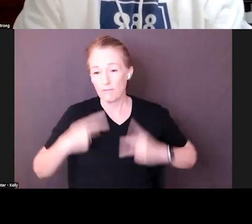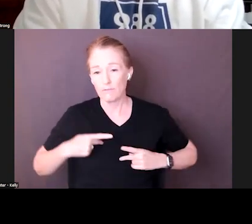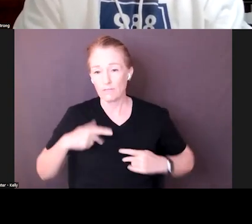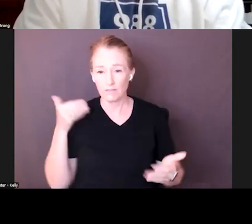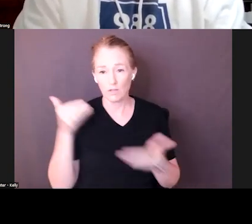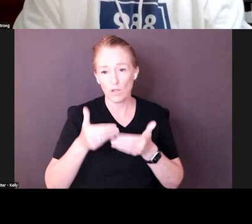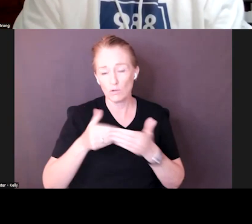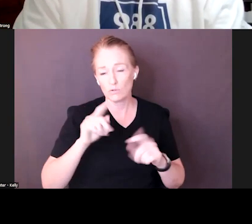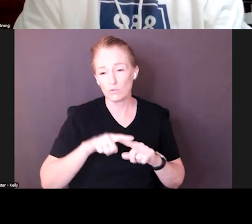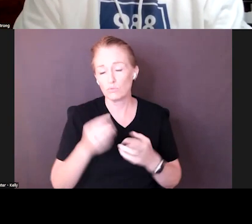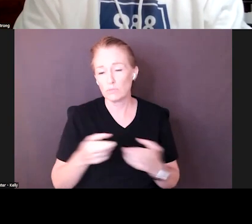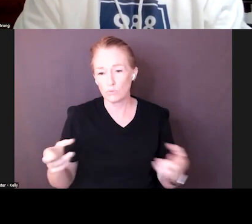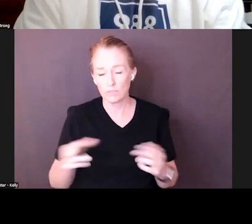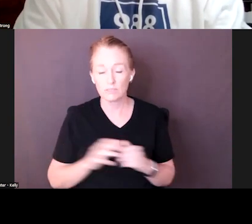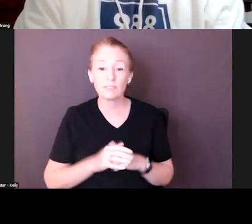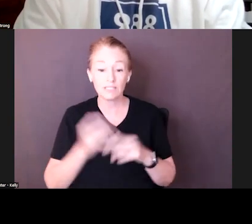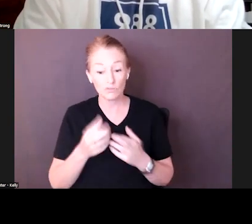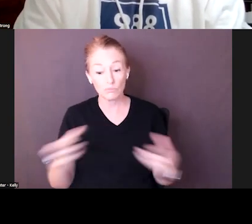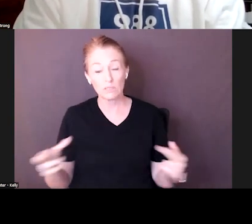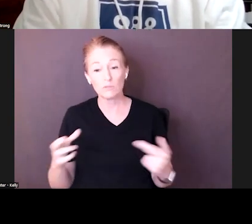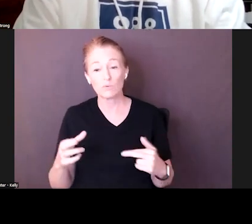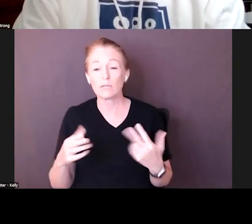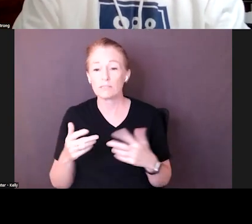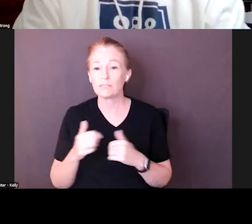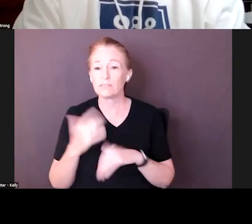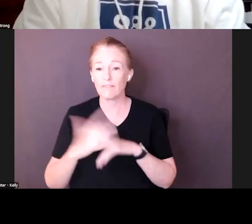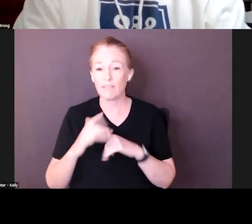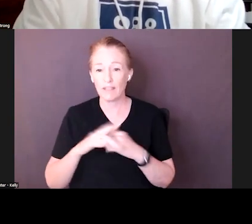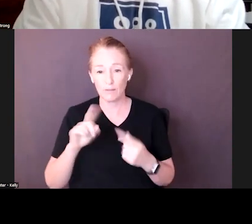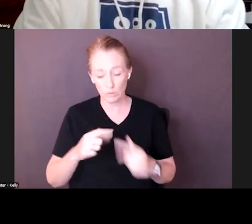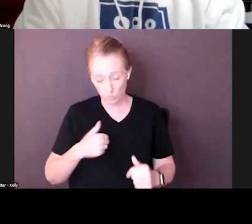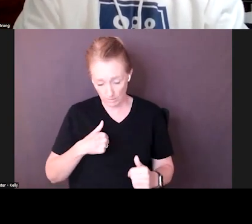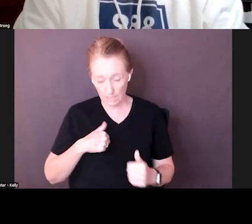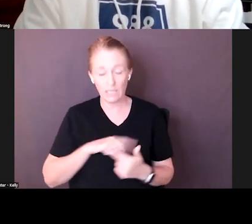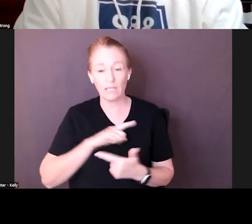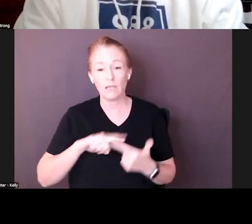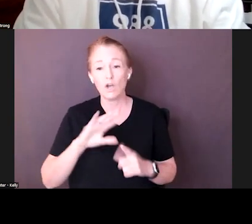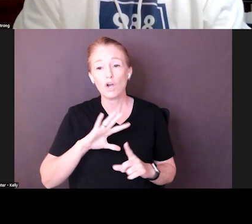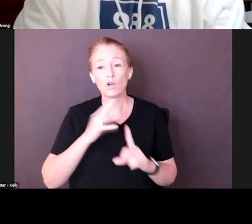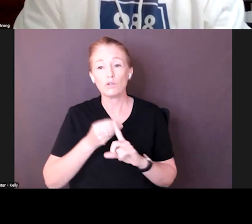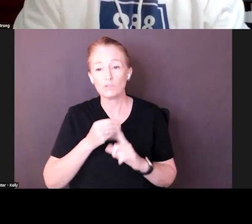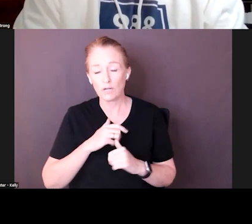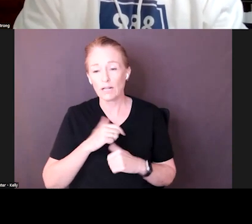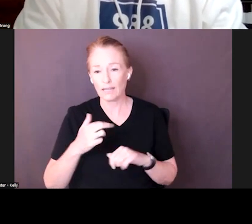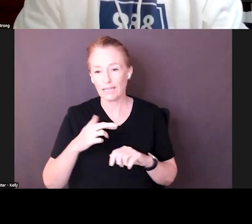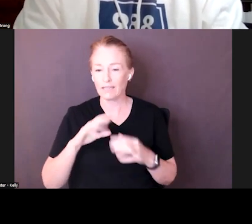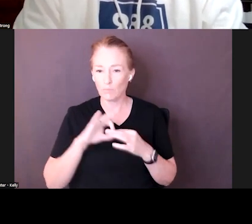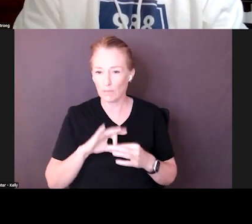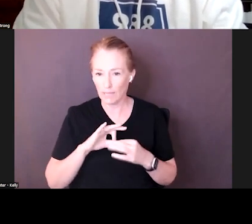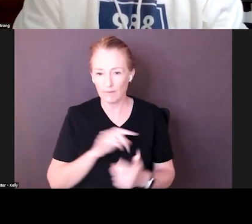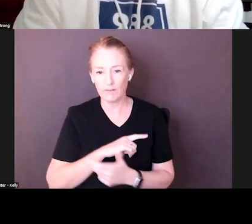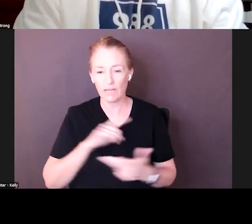resources. It's about having resources available to me that are culturally relevant, relatable to my lived experience, and that I am willing